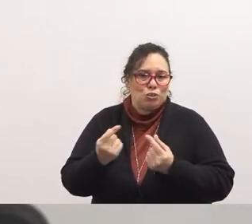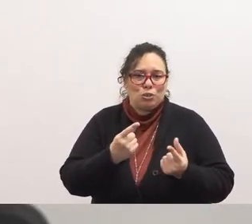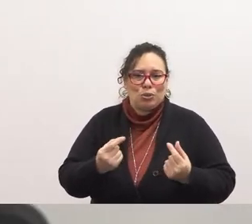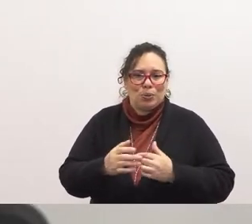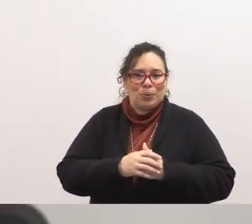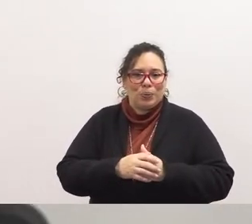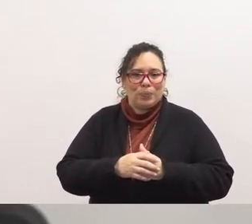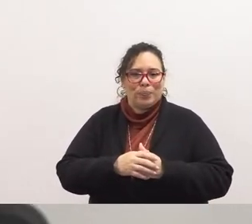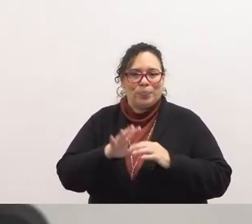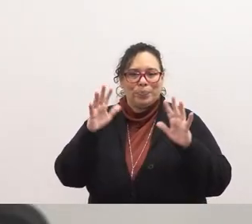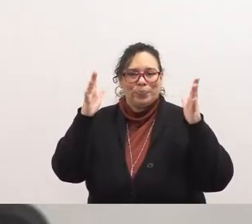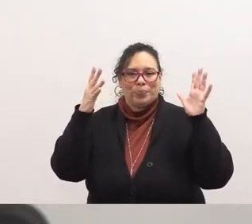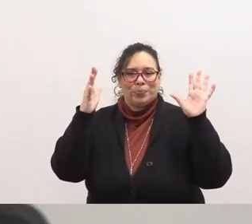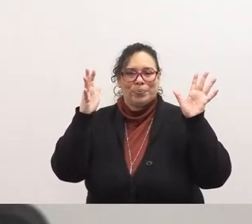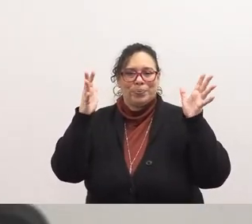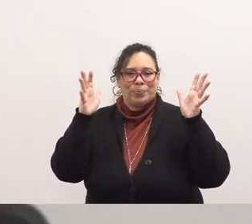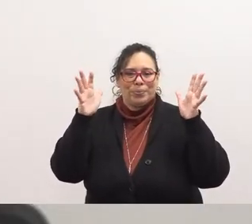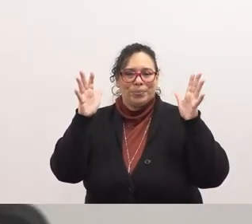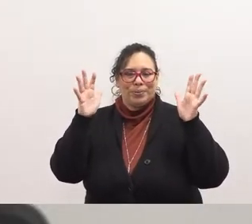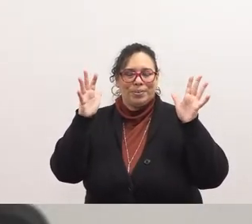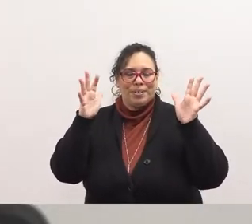Doug.